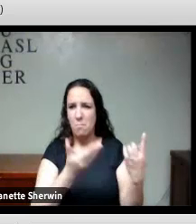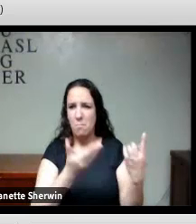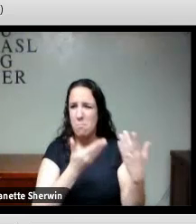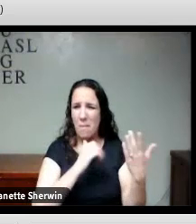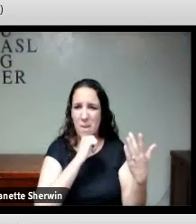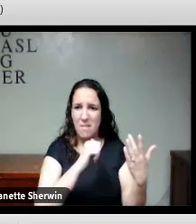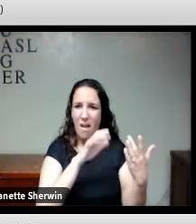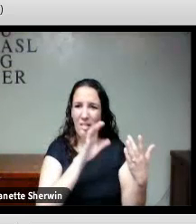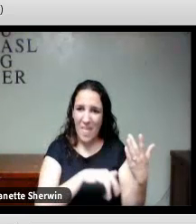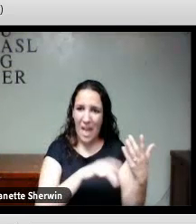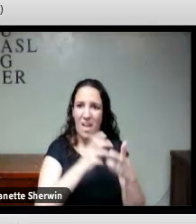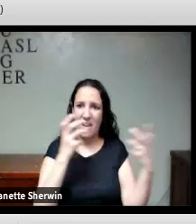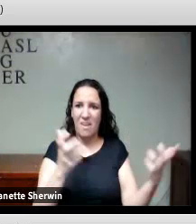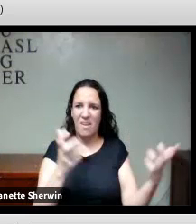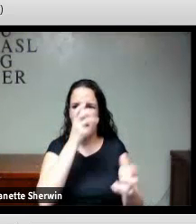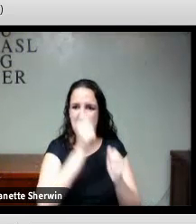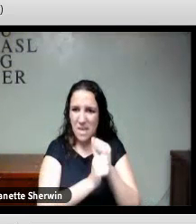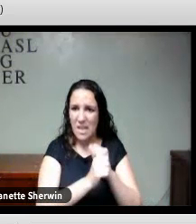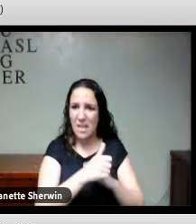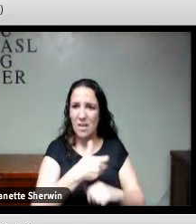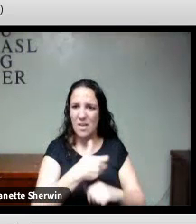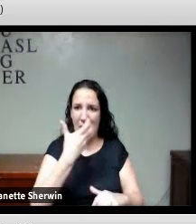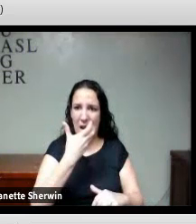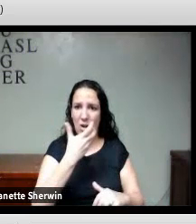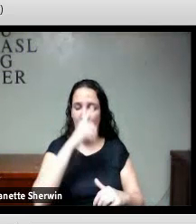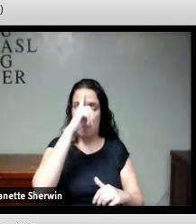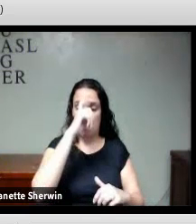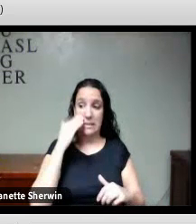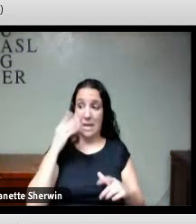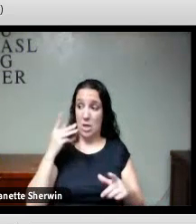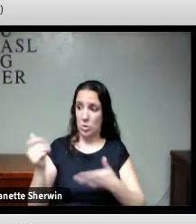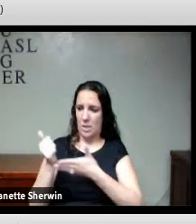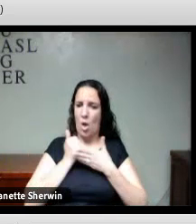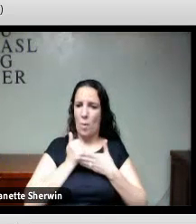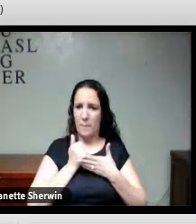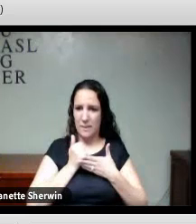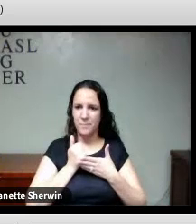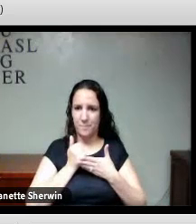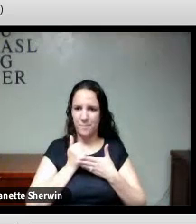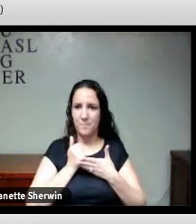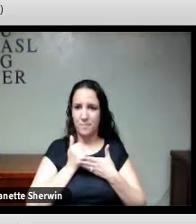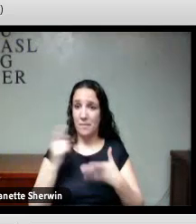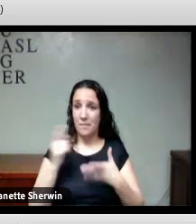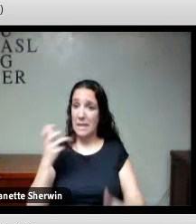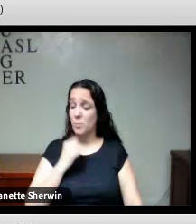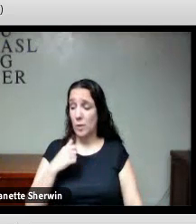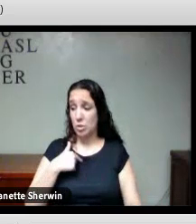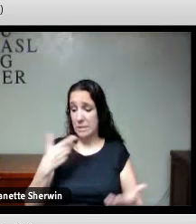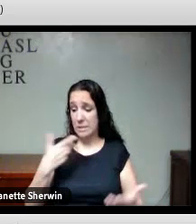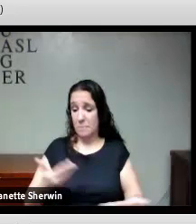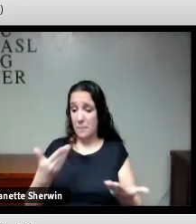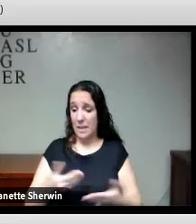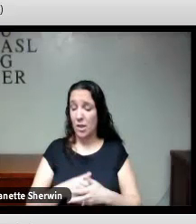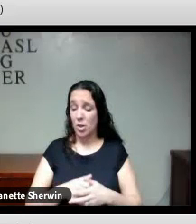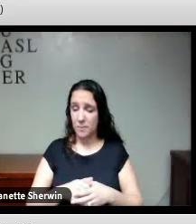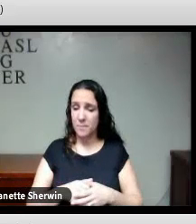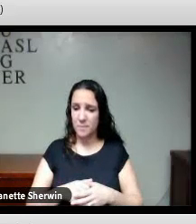angry, because they know Danielle will help them work through it and that she appreciates them being there to begin